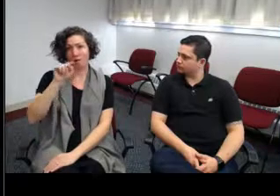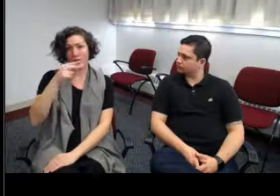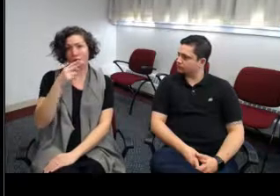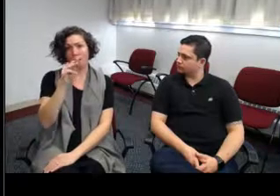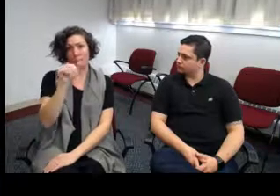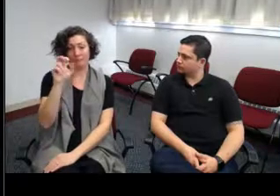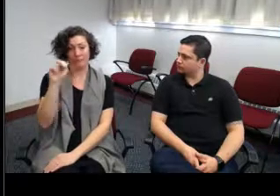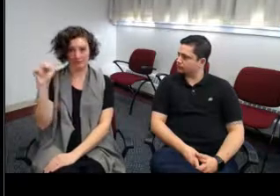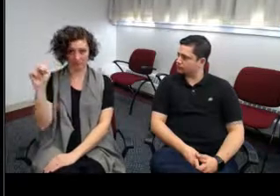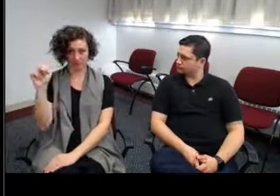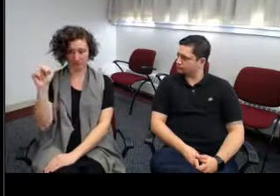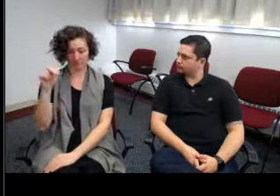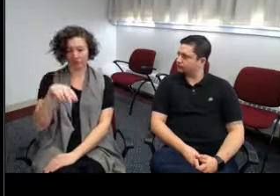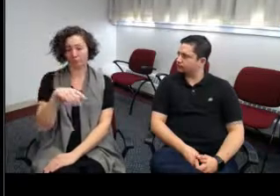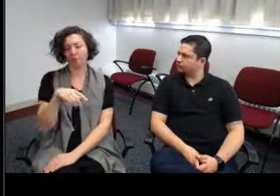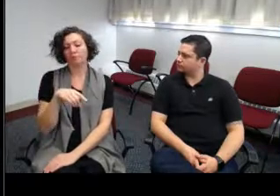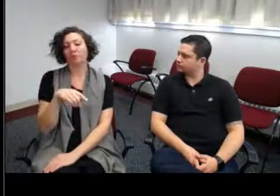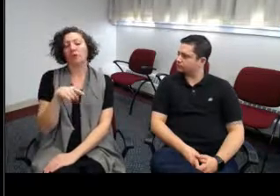Deborah